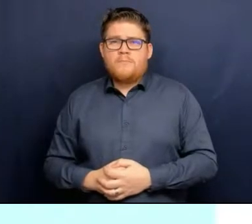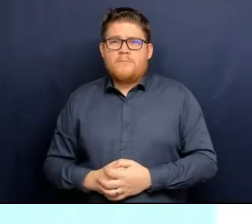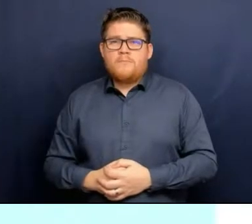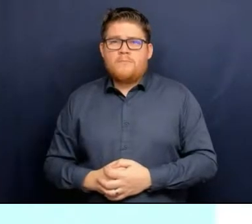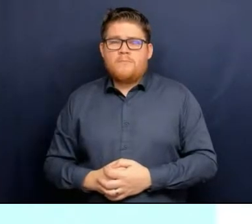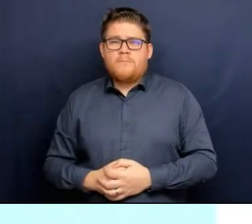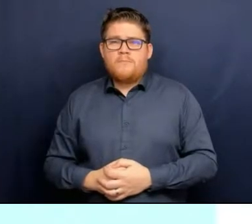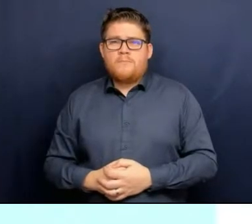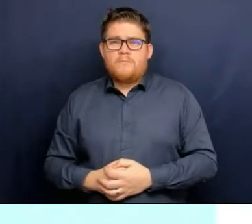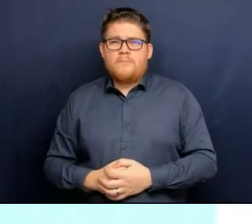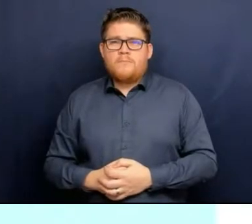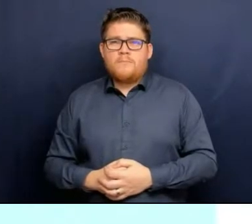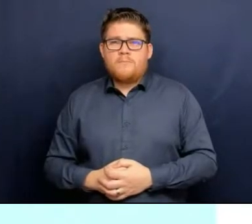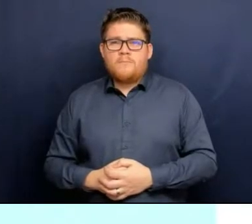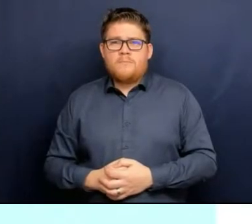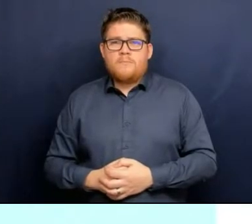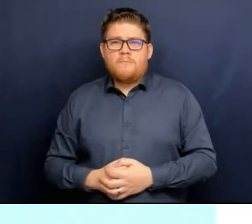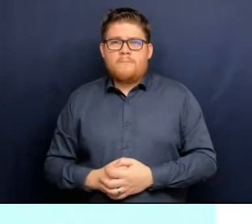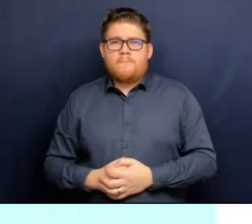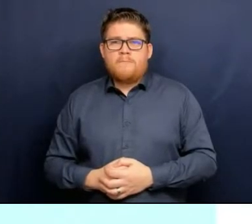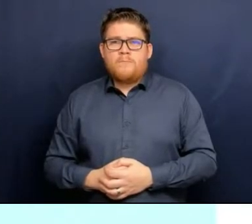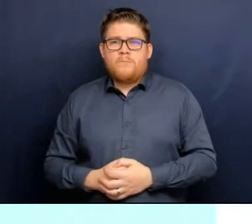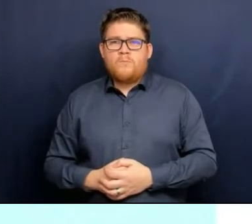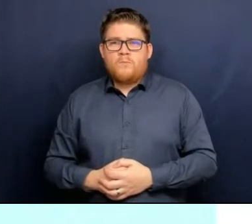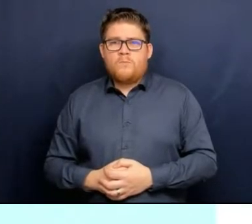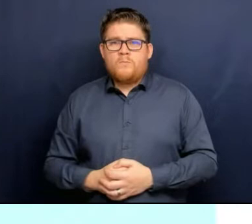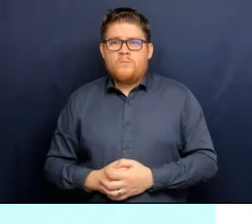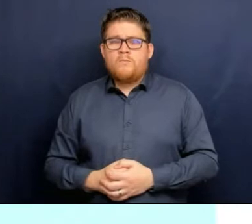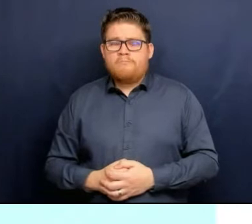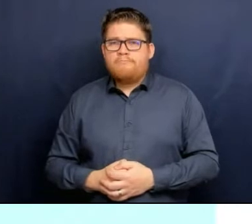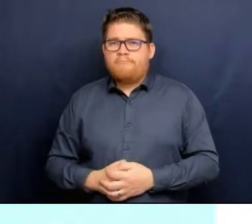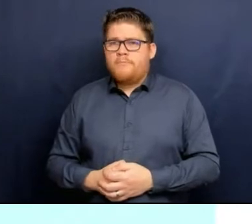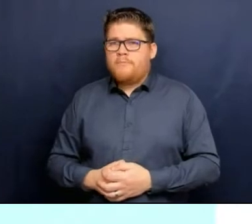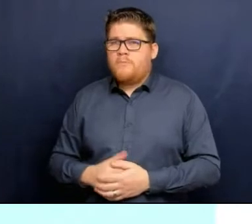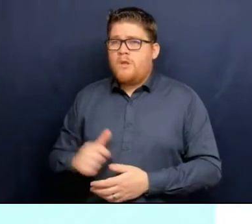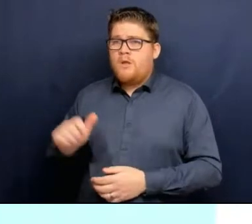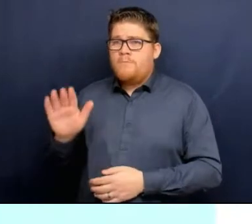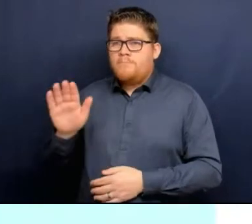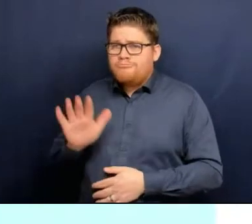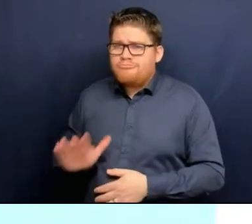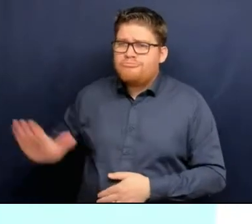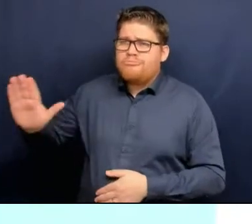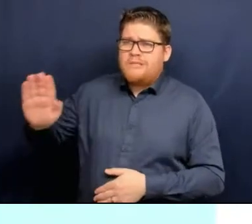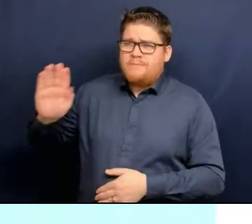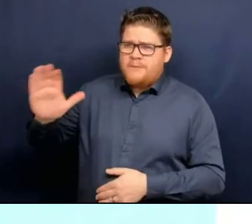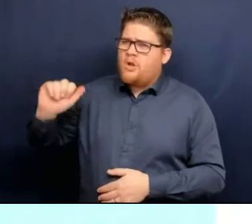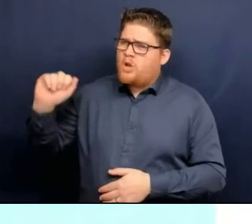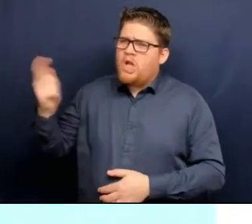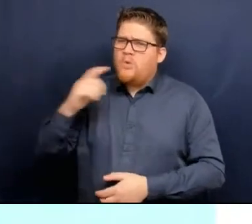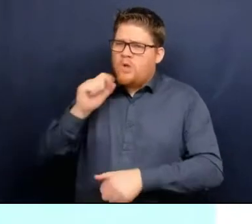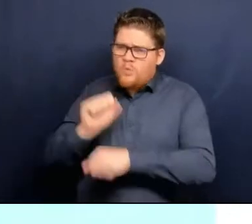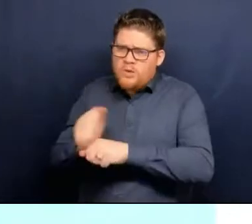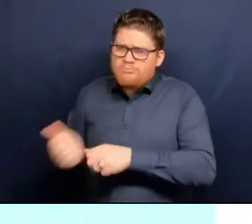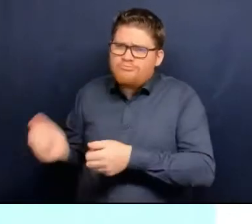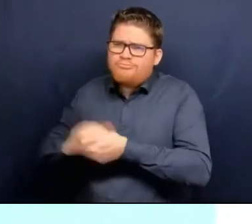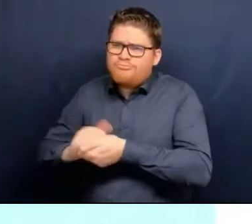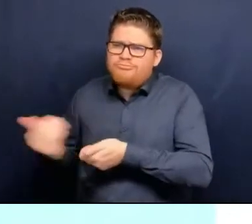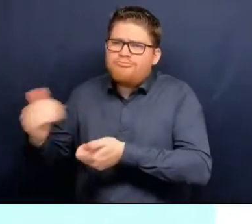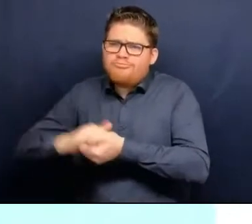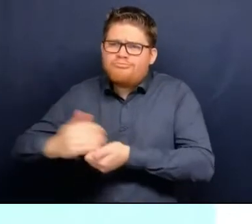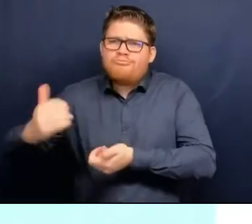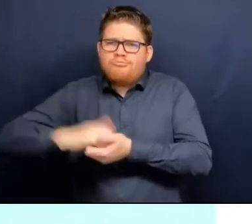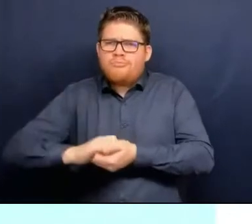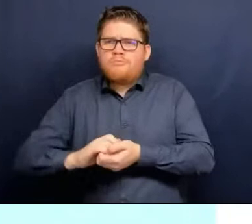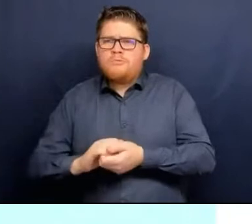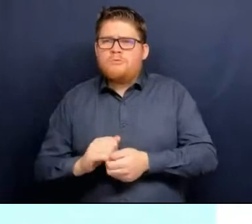to participate, as I said in my comments earlier, to have ownership of this action plan. Sorry, I forgot to take this all the way off.